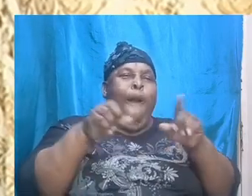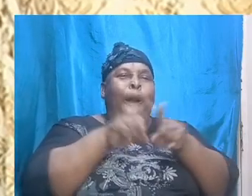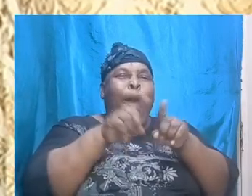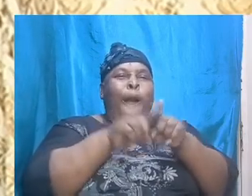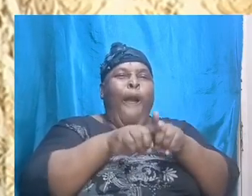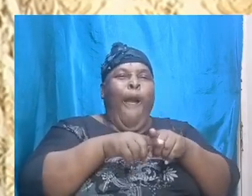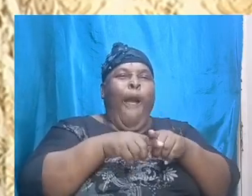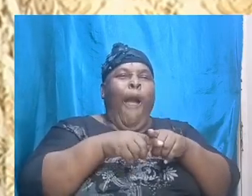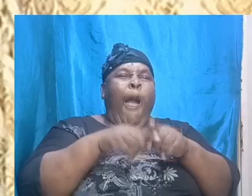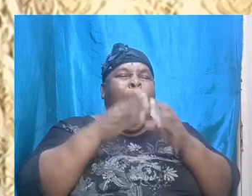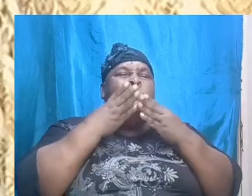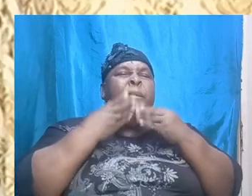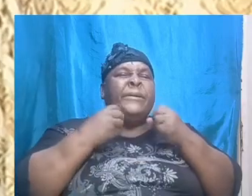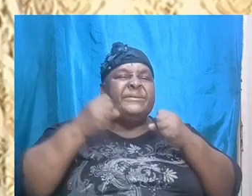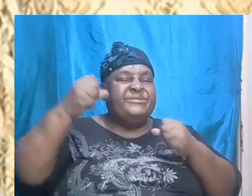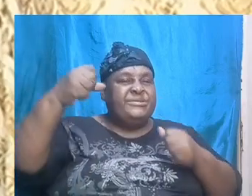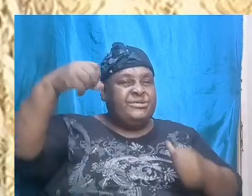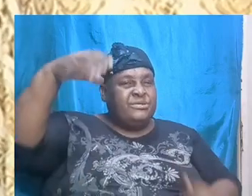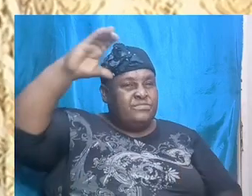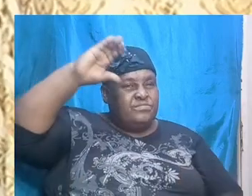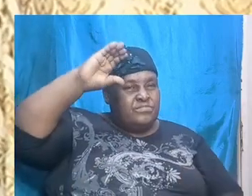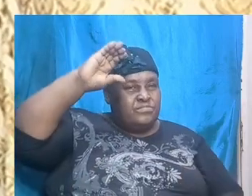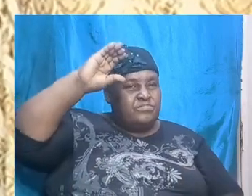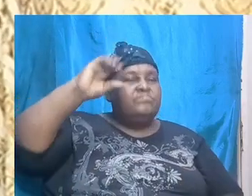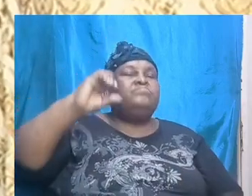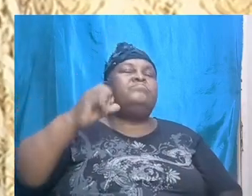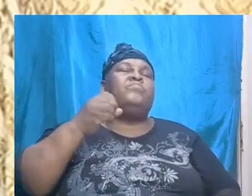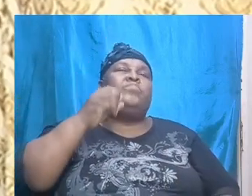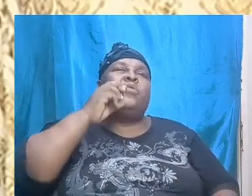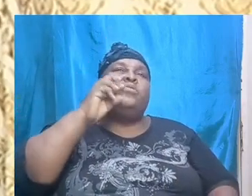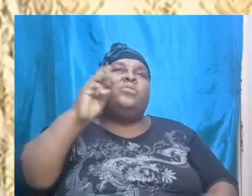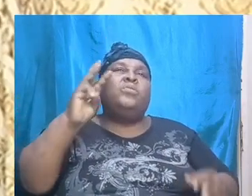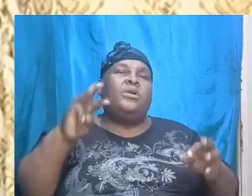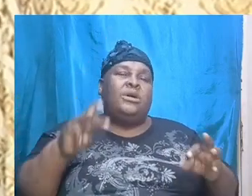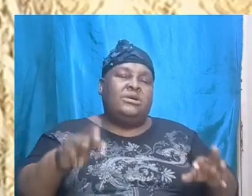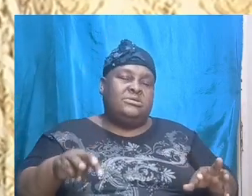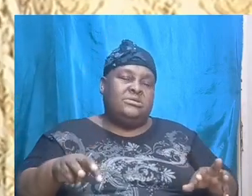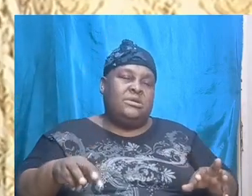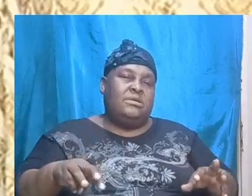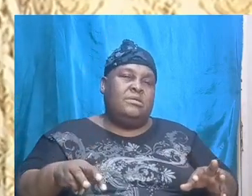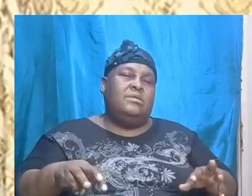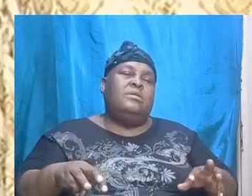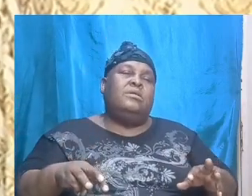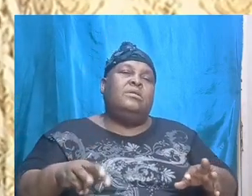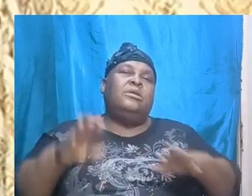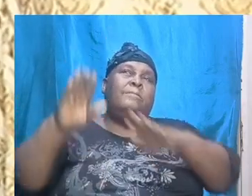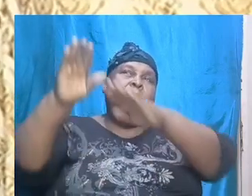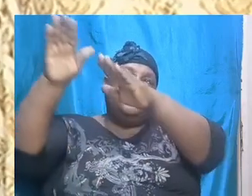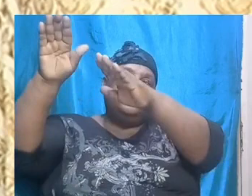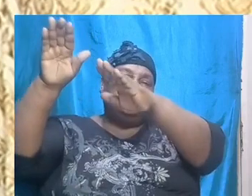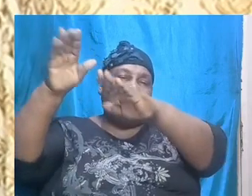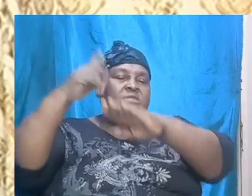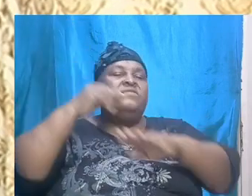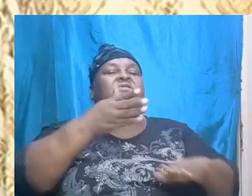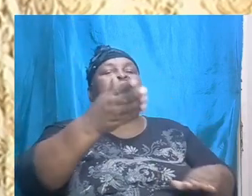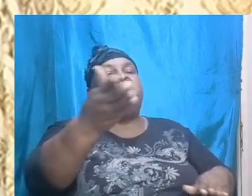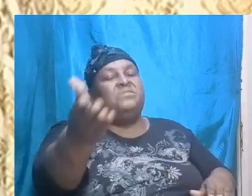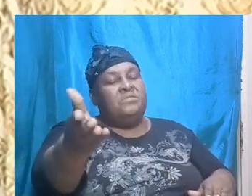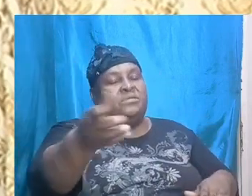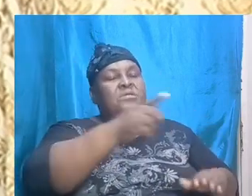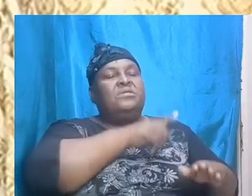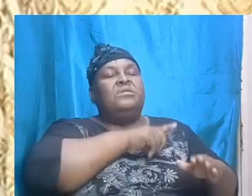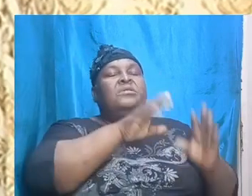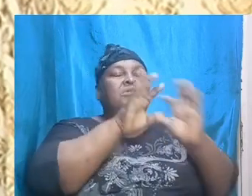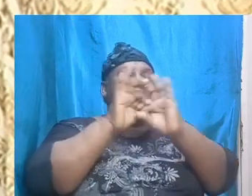upon the head. And it's like the dew of Hermon, and as the dew that is sent upon the mountain of Zion. For there,